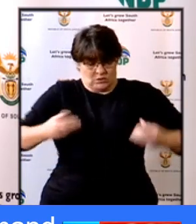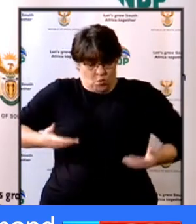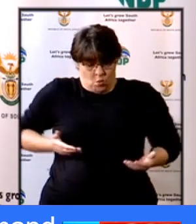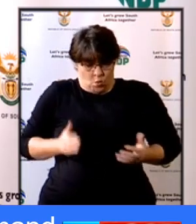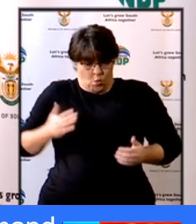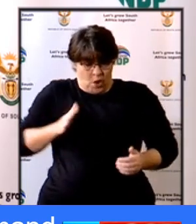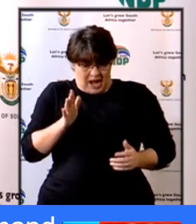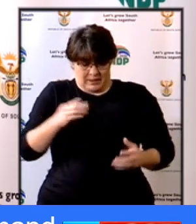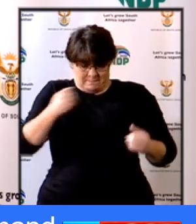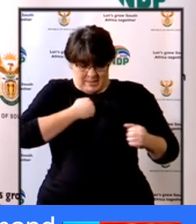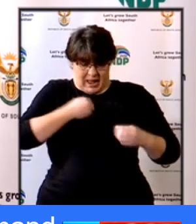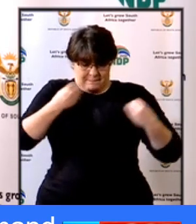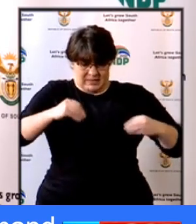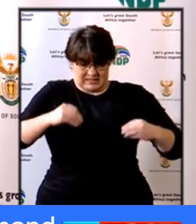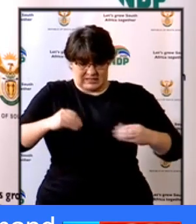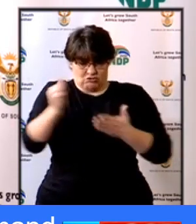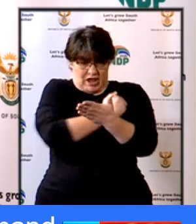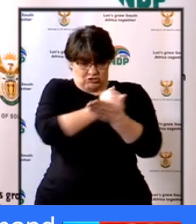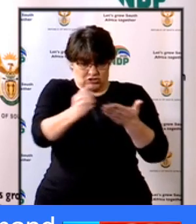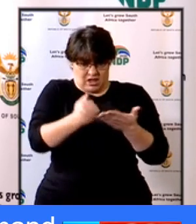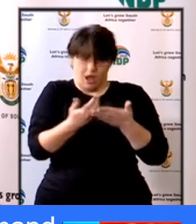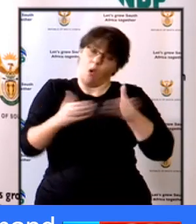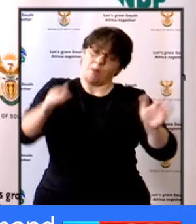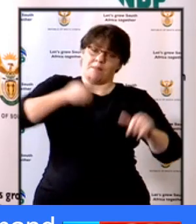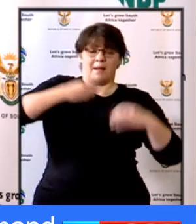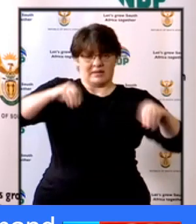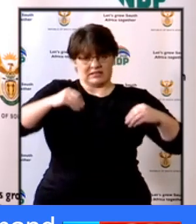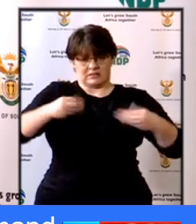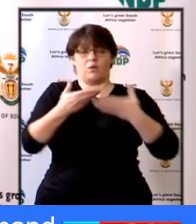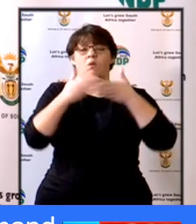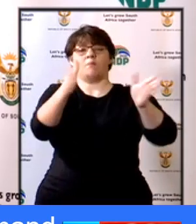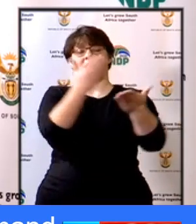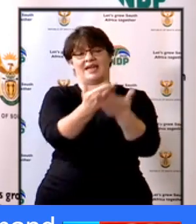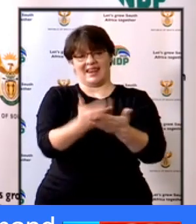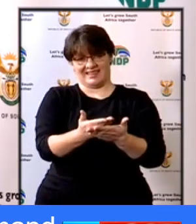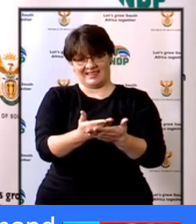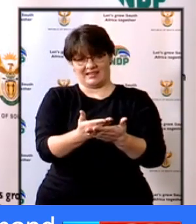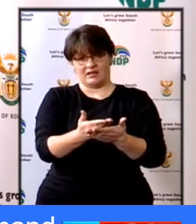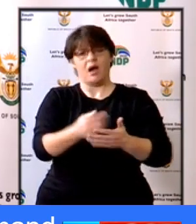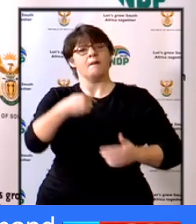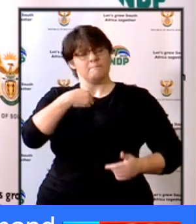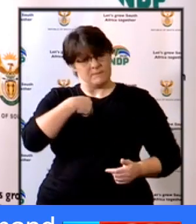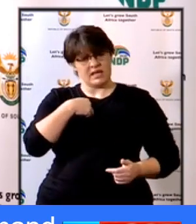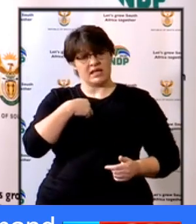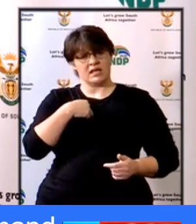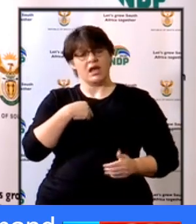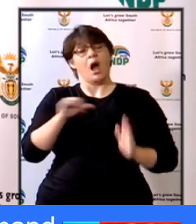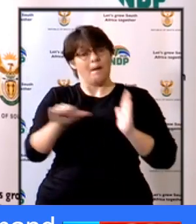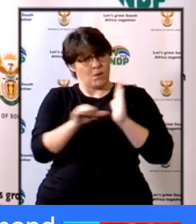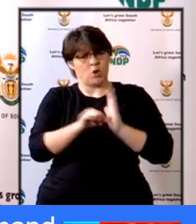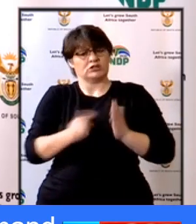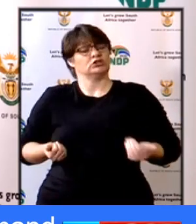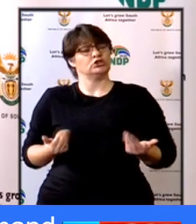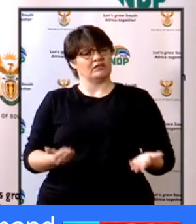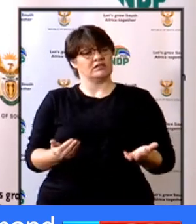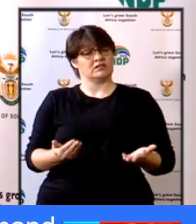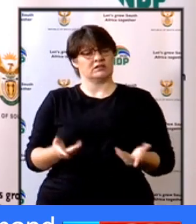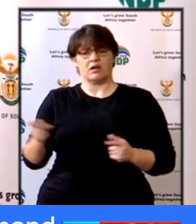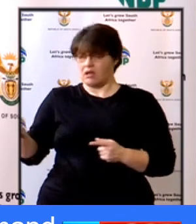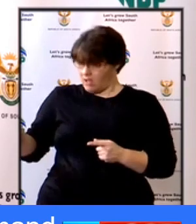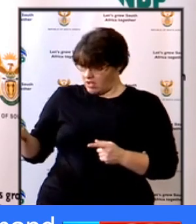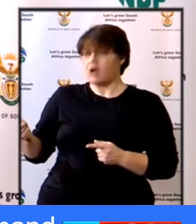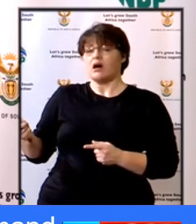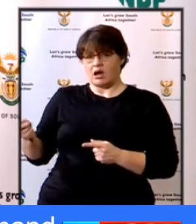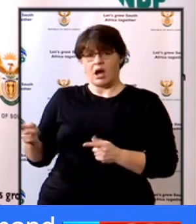their companies during the period of the lockdown. So those would be for companies that believe they were essential services or permitted